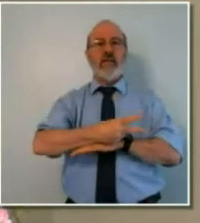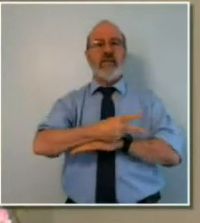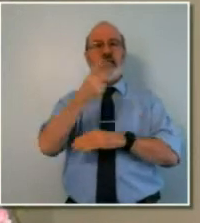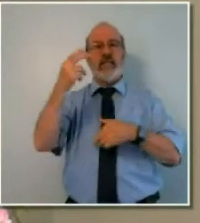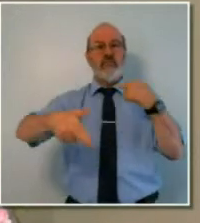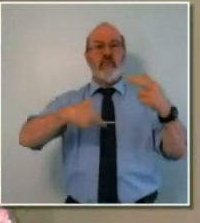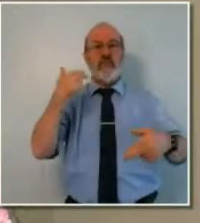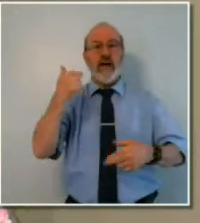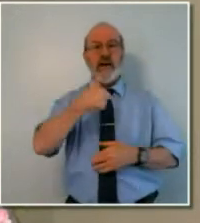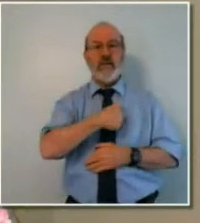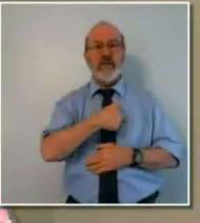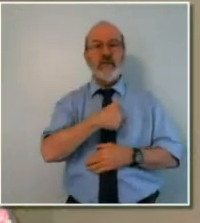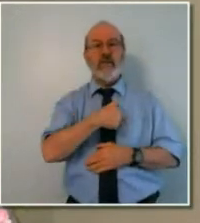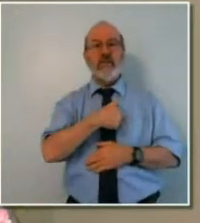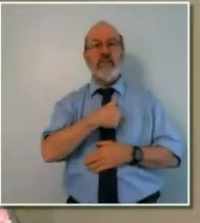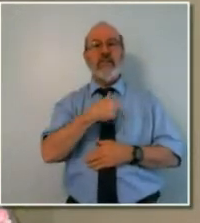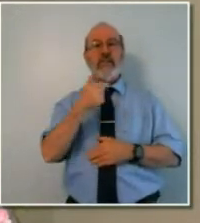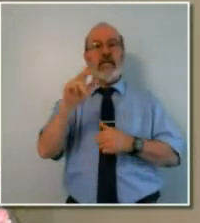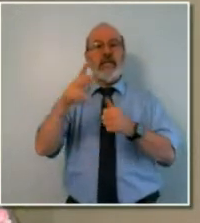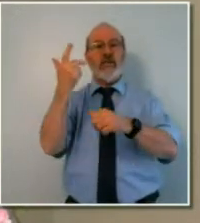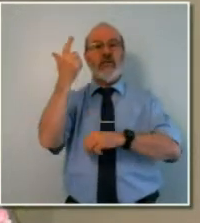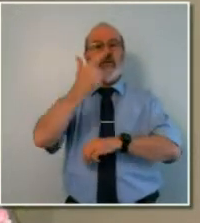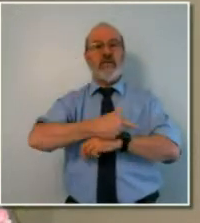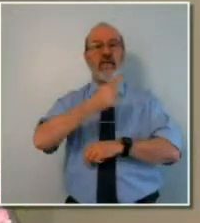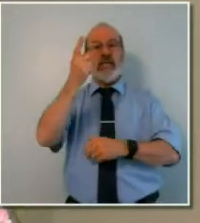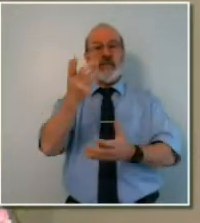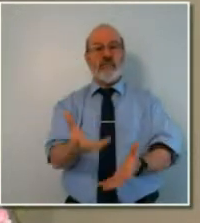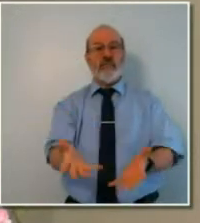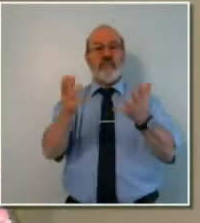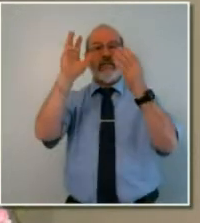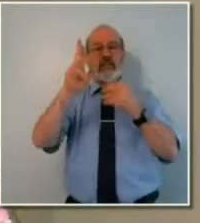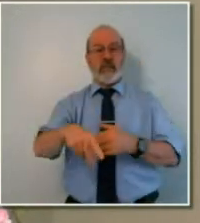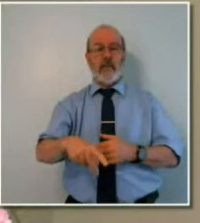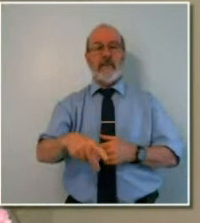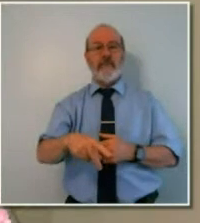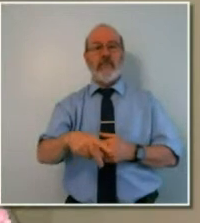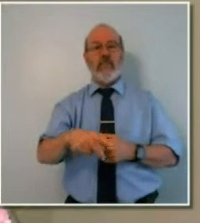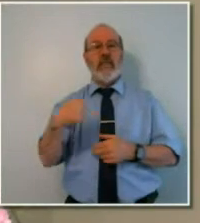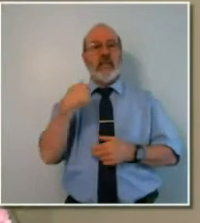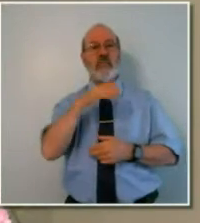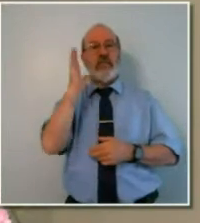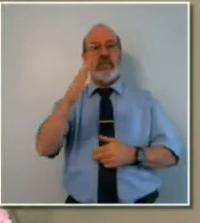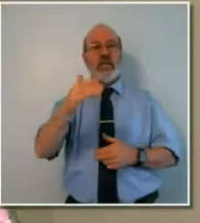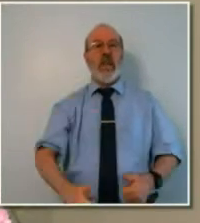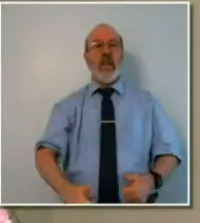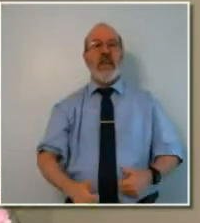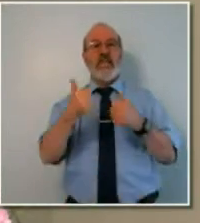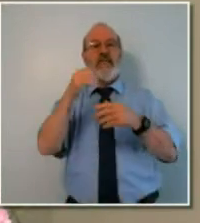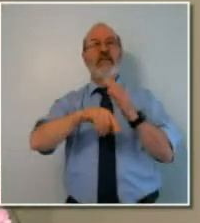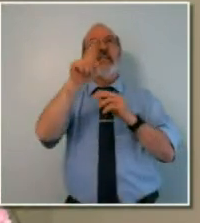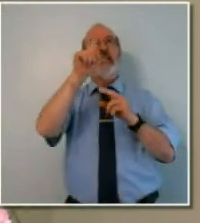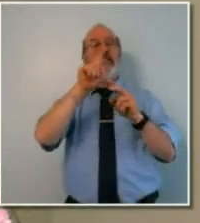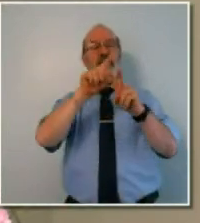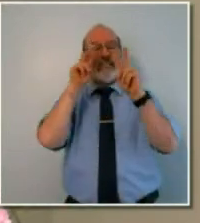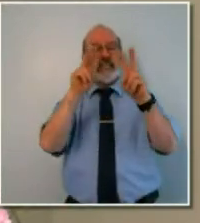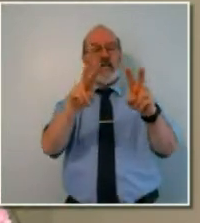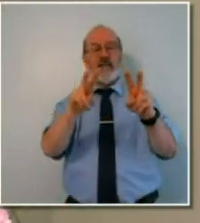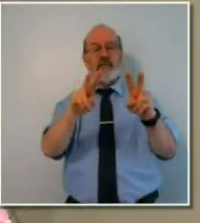us. In the third day he will raise us up, and we shall live in his